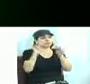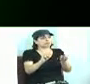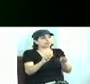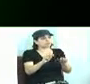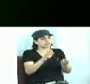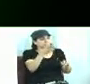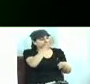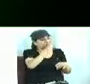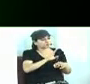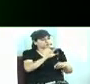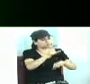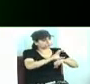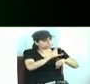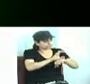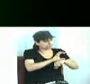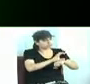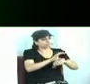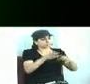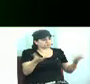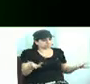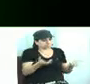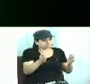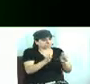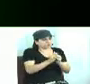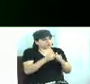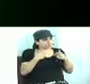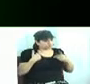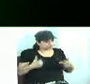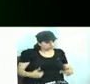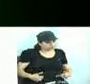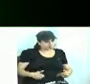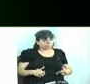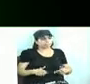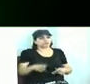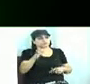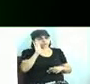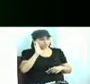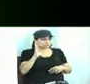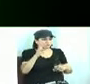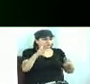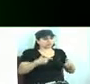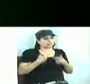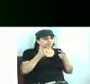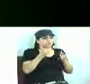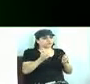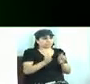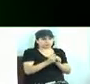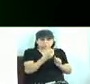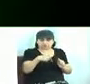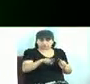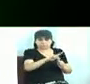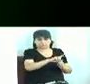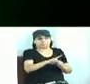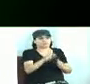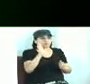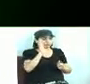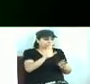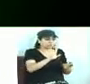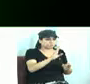humankind. God will live with them. They will be God's people, and God will be fully present among